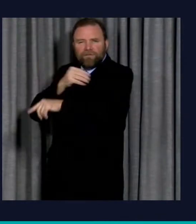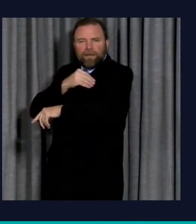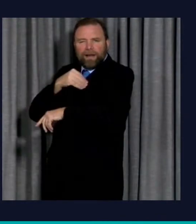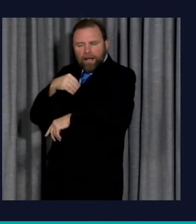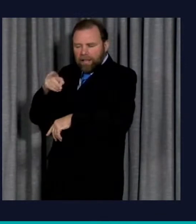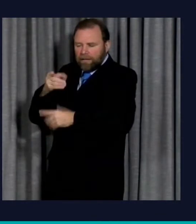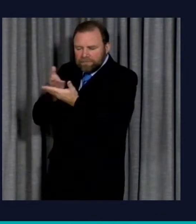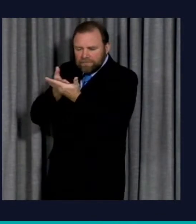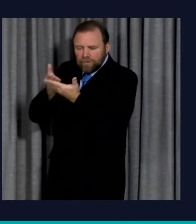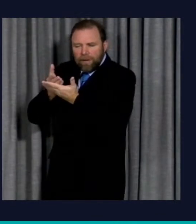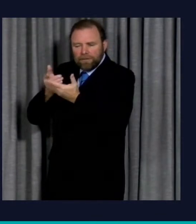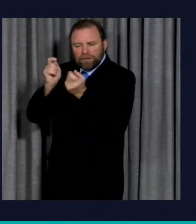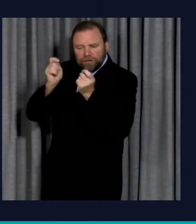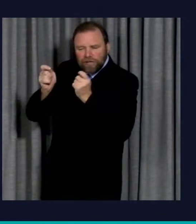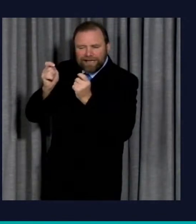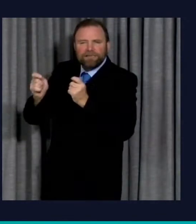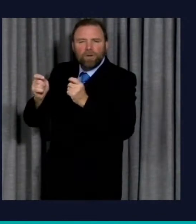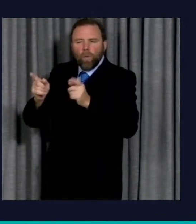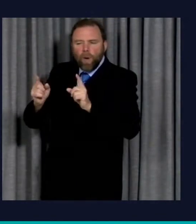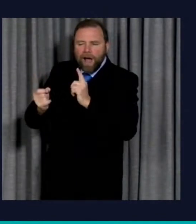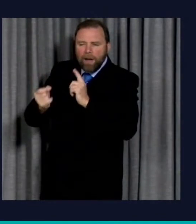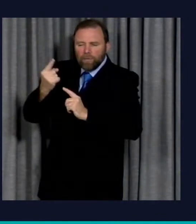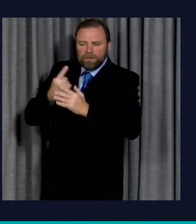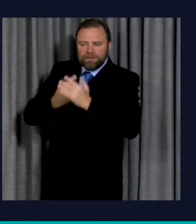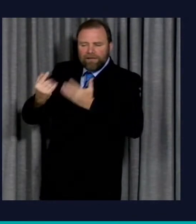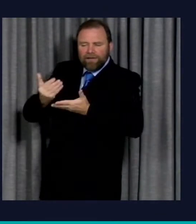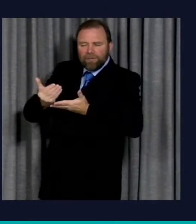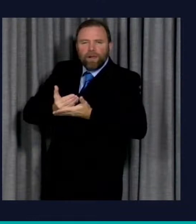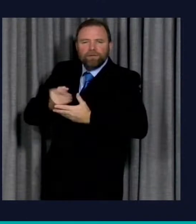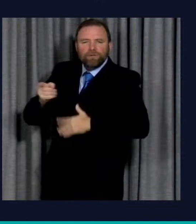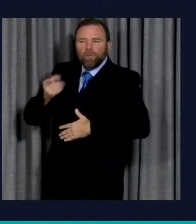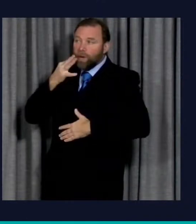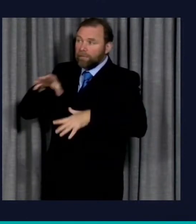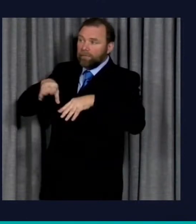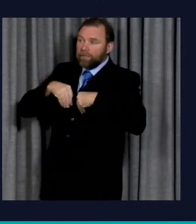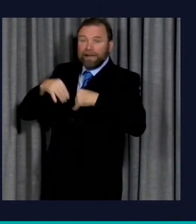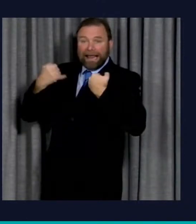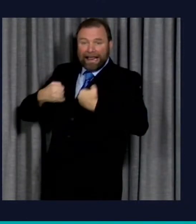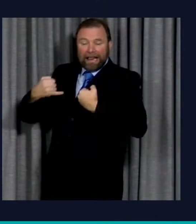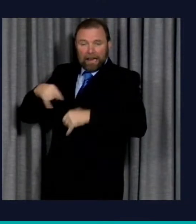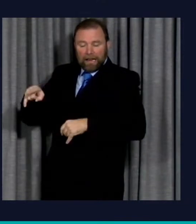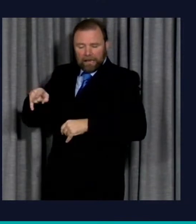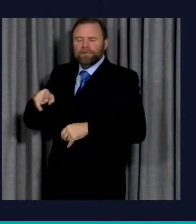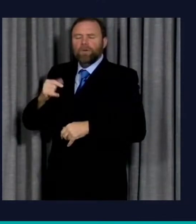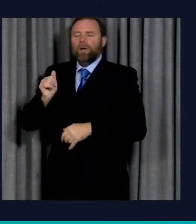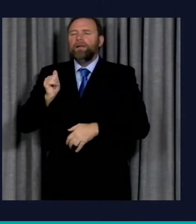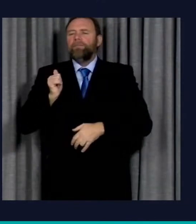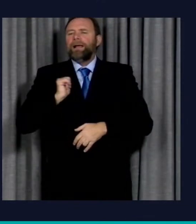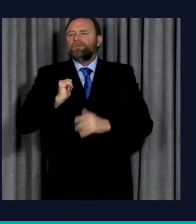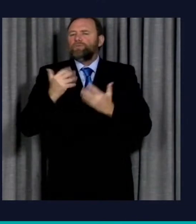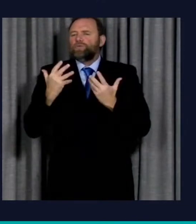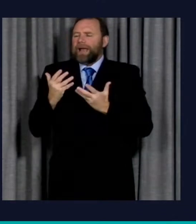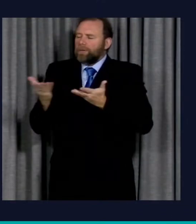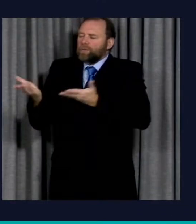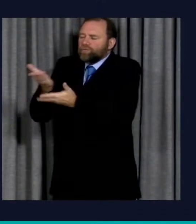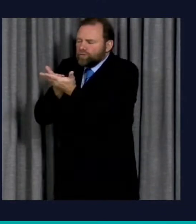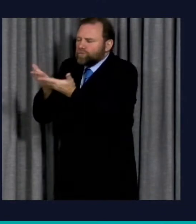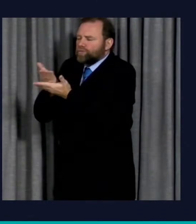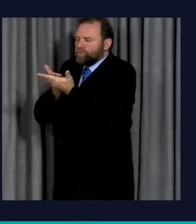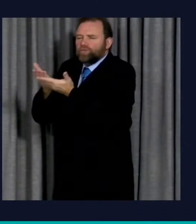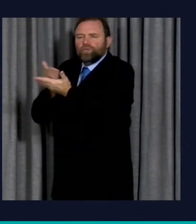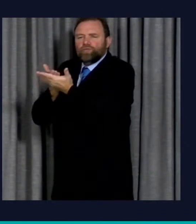arrangements from people who fall ill from coronavirus. And we are also expecting today to receive